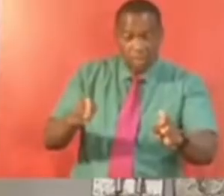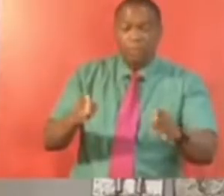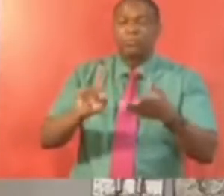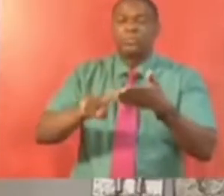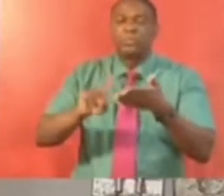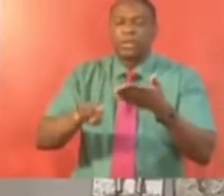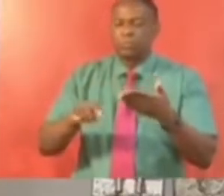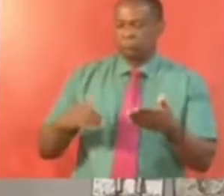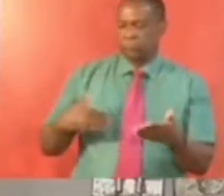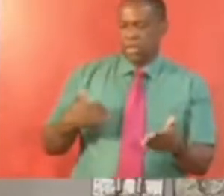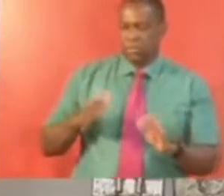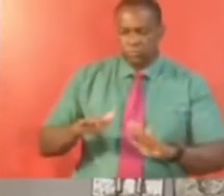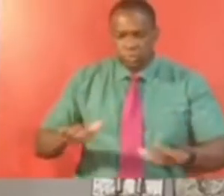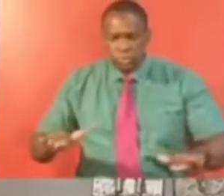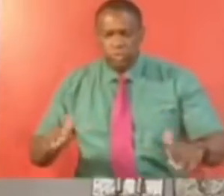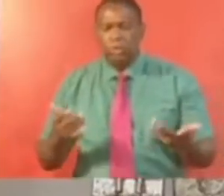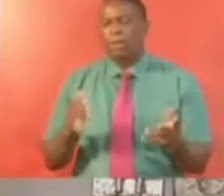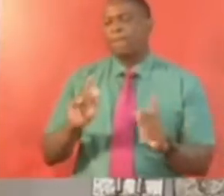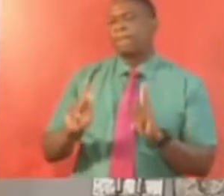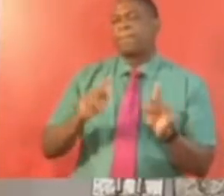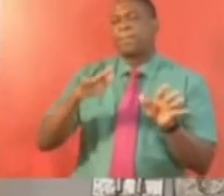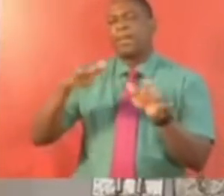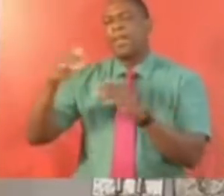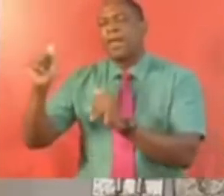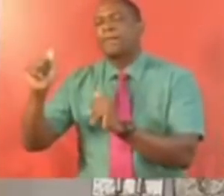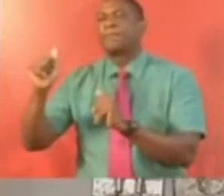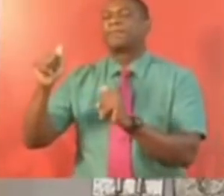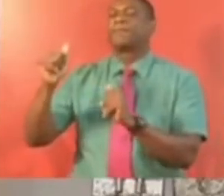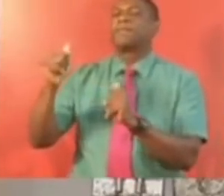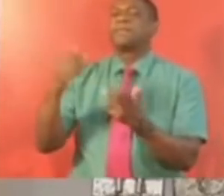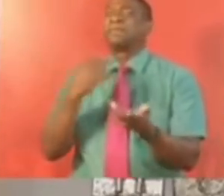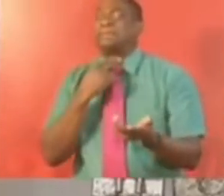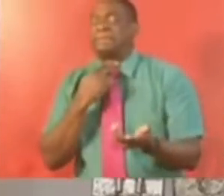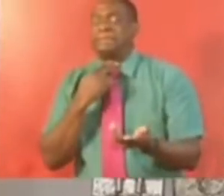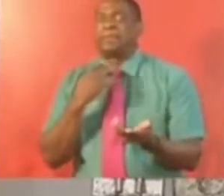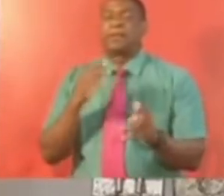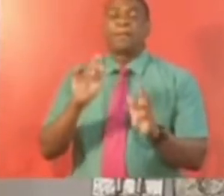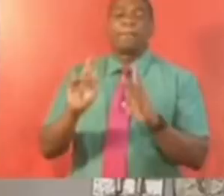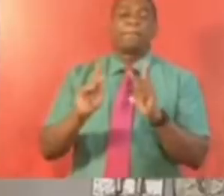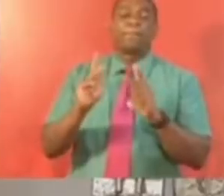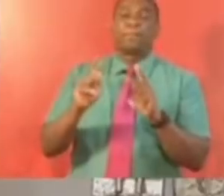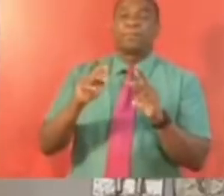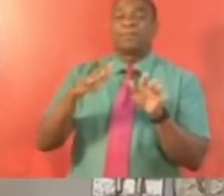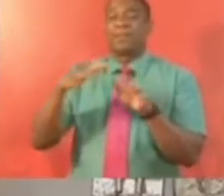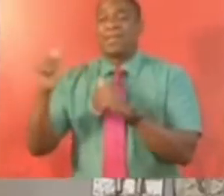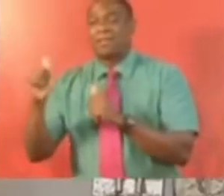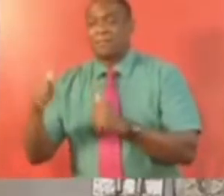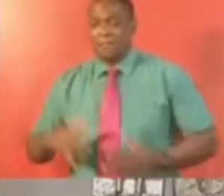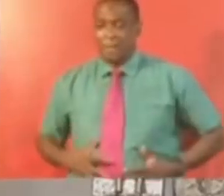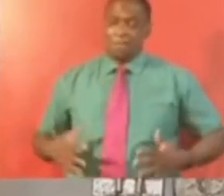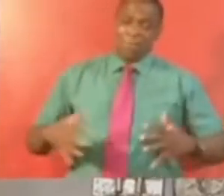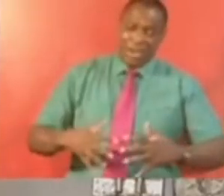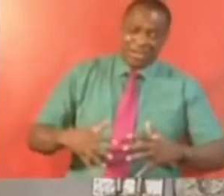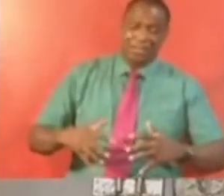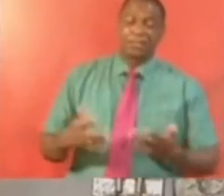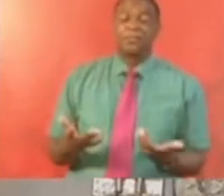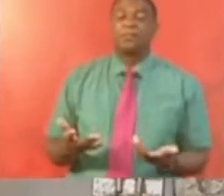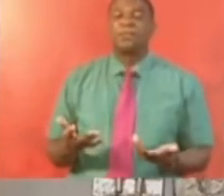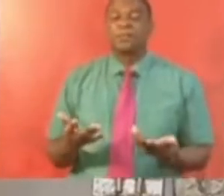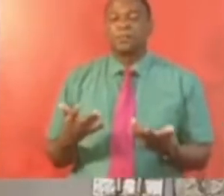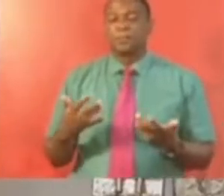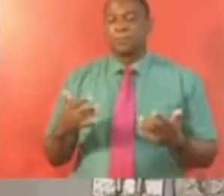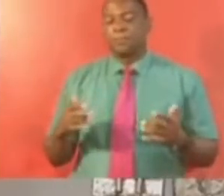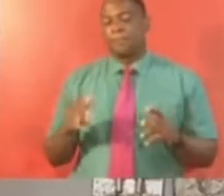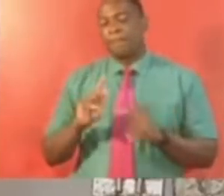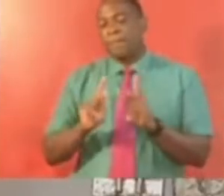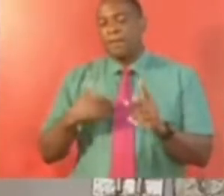children, there were persons who went abroad and then ended up having babies, there are families. So we have various categories and we